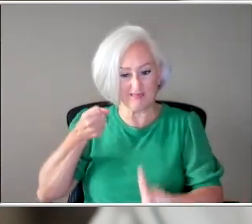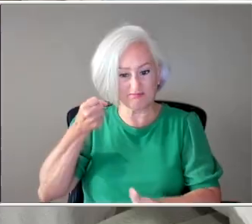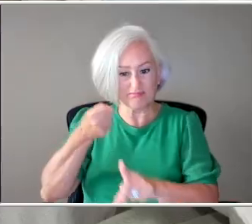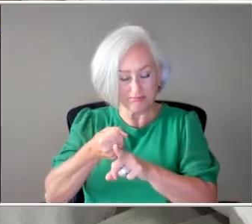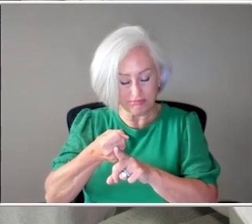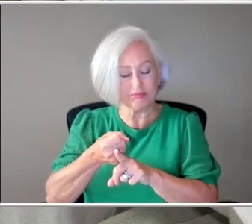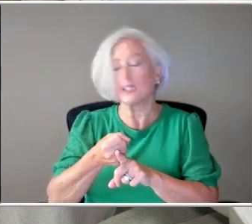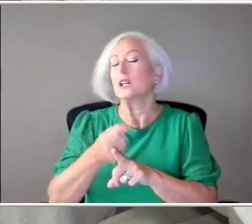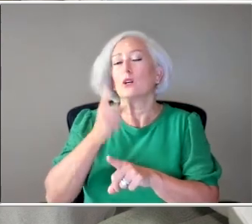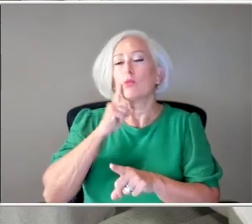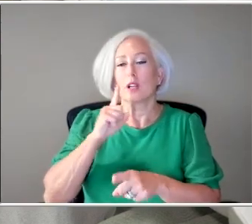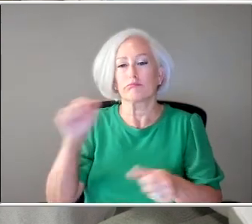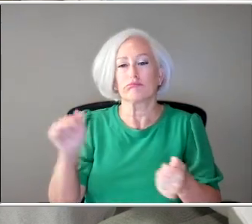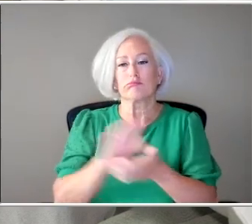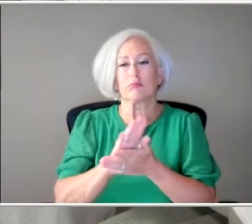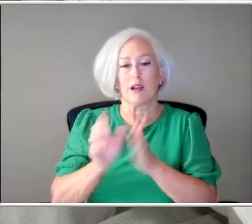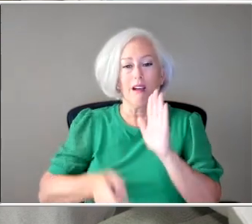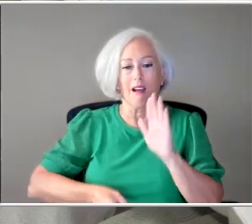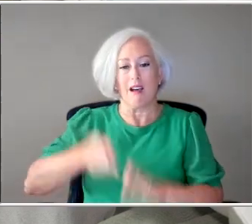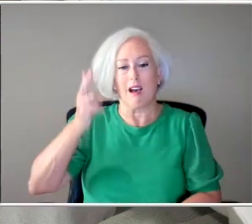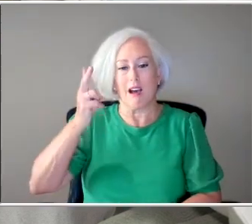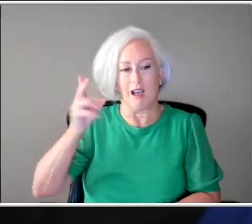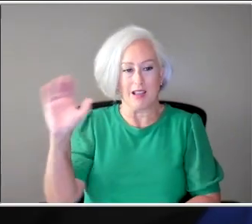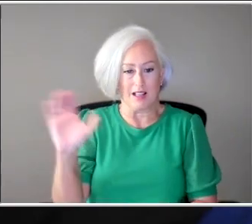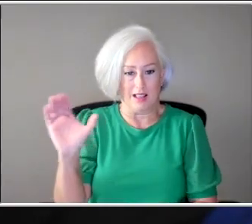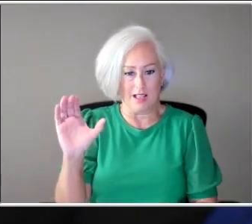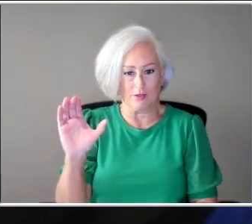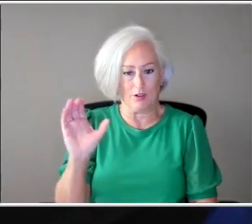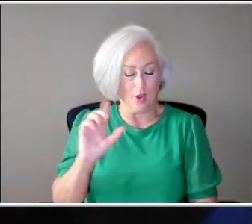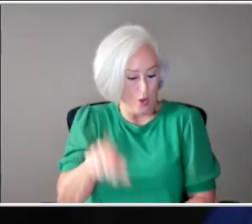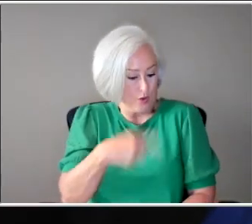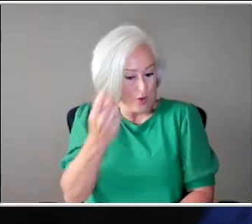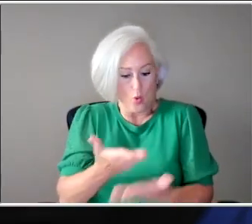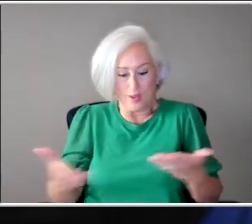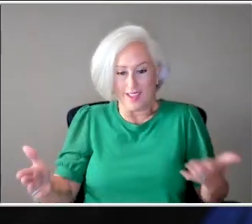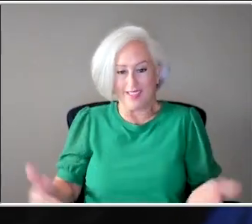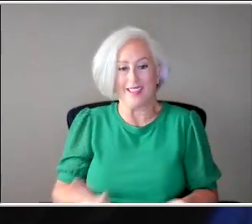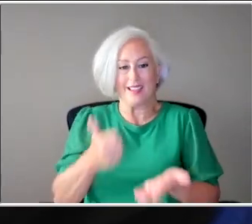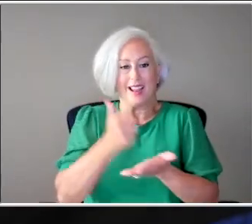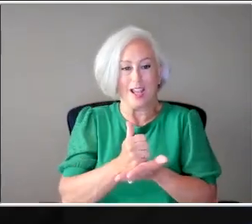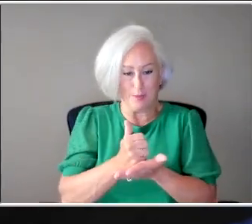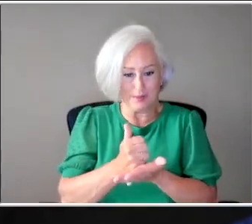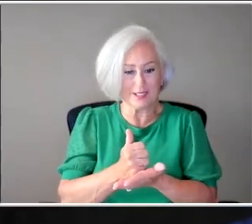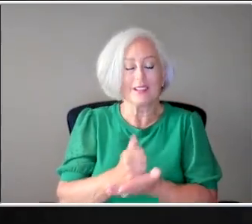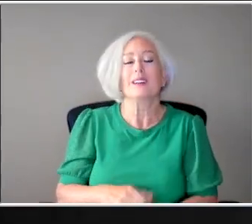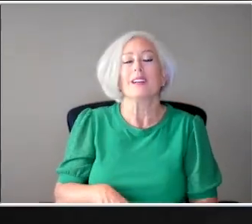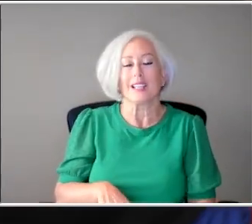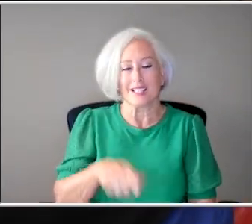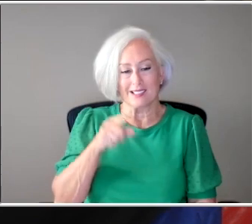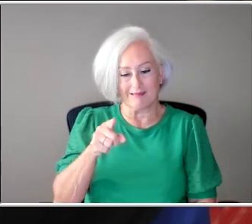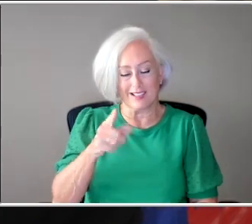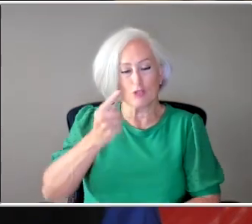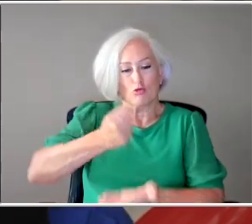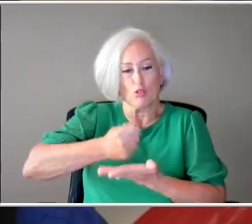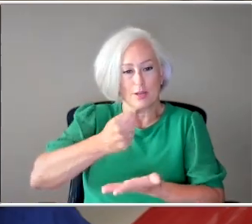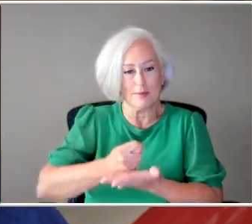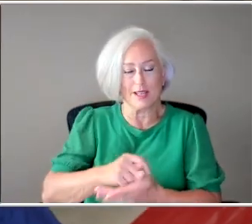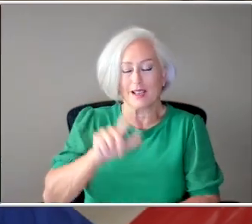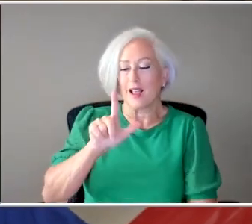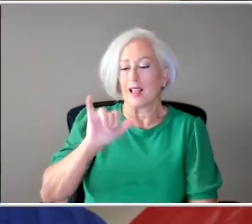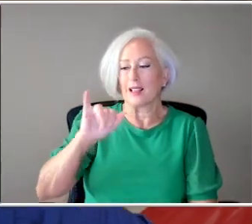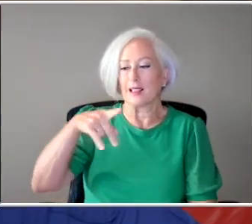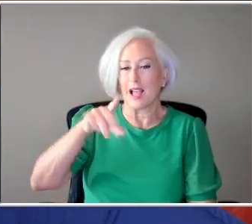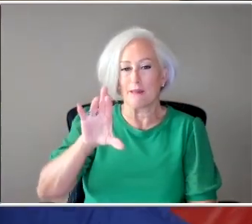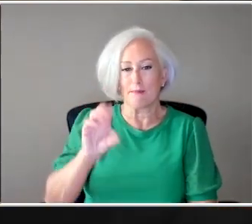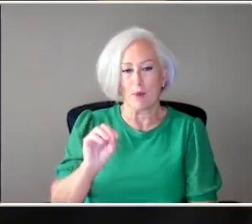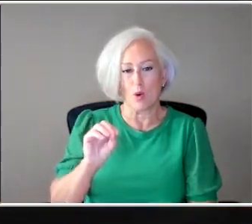treatment, administered by Dr. Patrick Moriarty at the University of Kansas Health System. It's called lipoprotein apheresis.